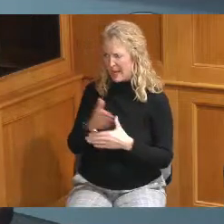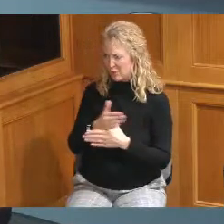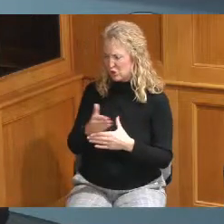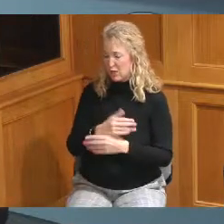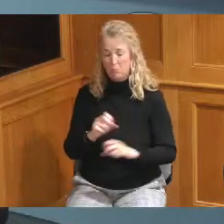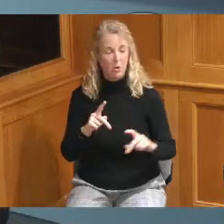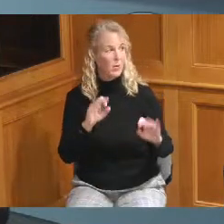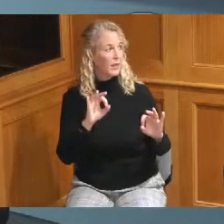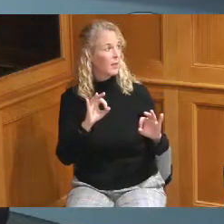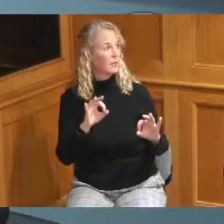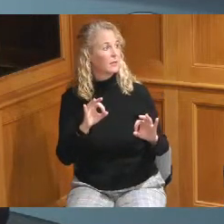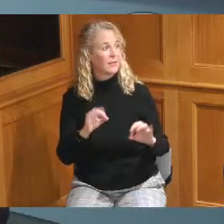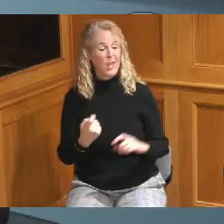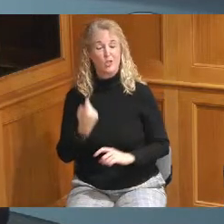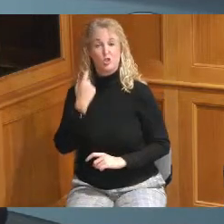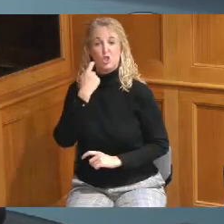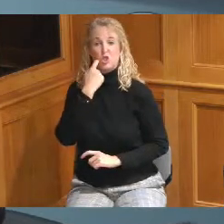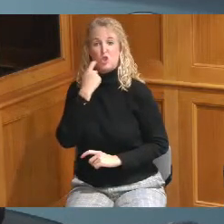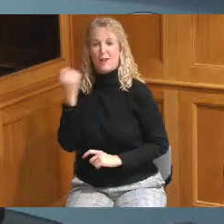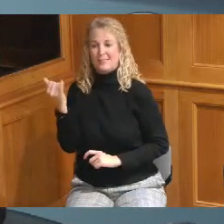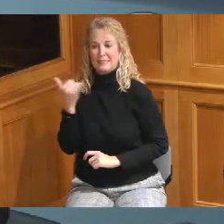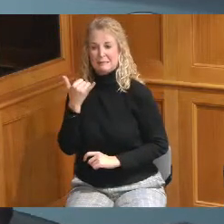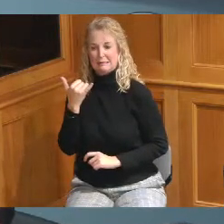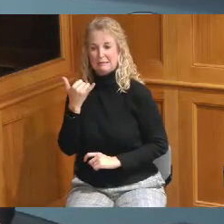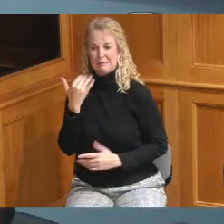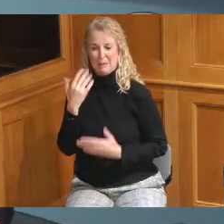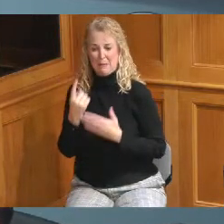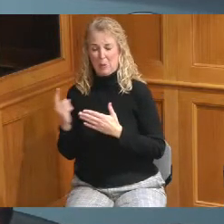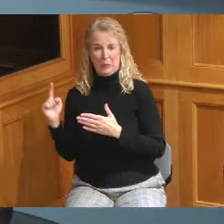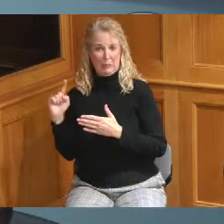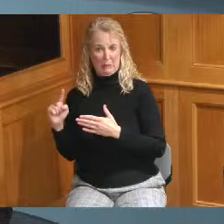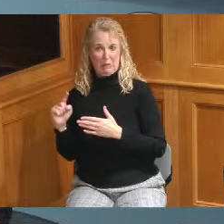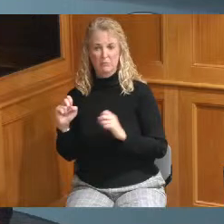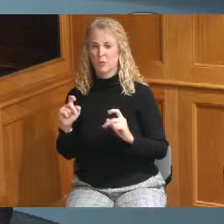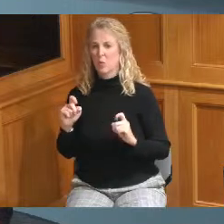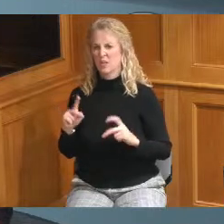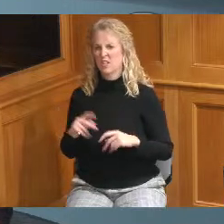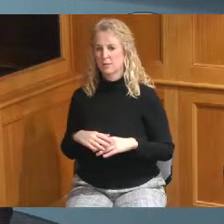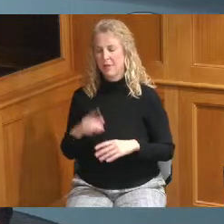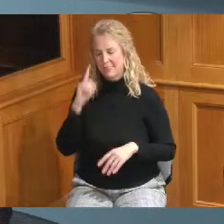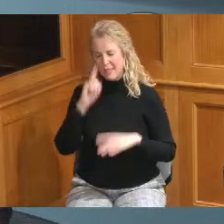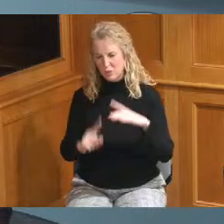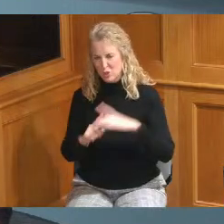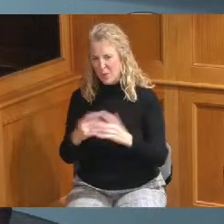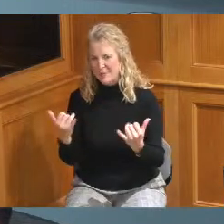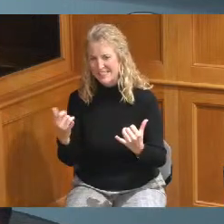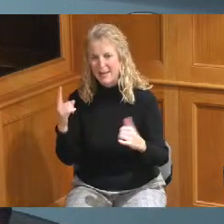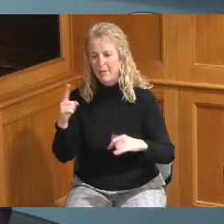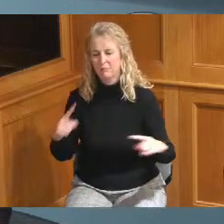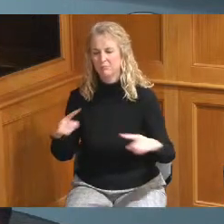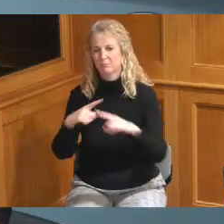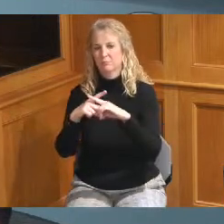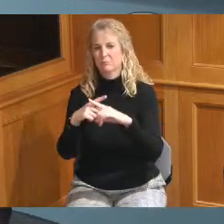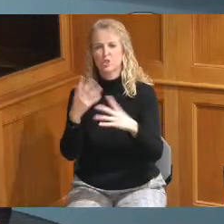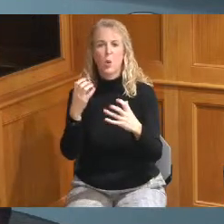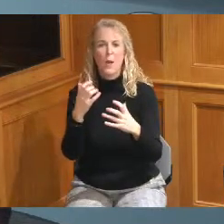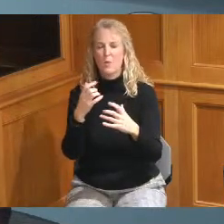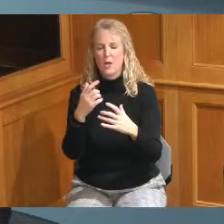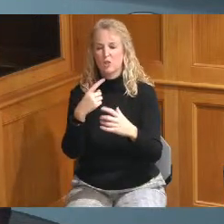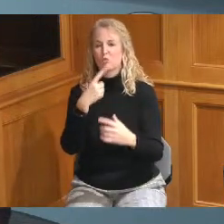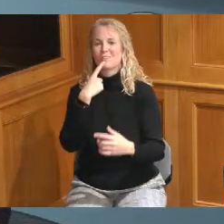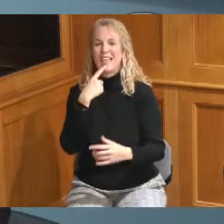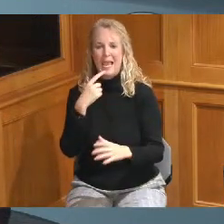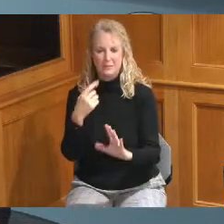see. They just like asked me this maybe a week ago. Okay. They were gonna come, but they couldn't make it. Okay. So I just wanted to make sure